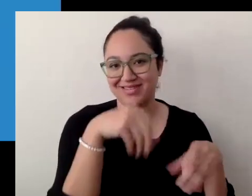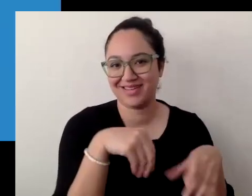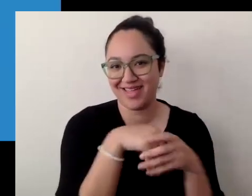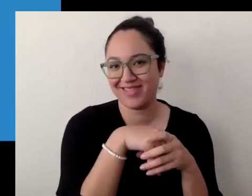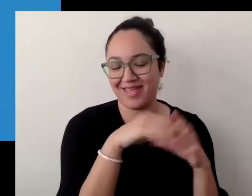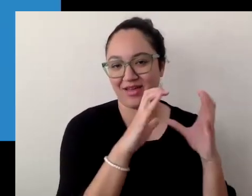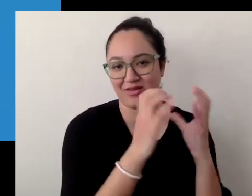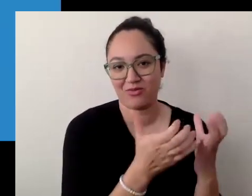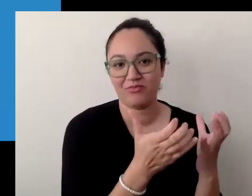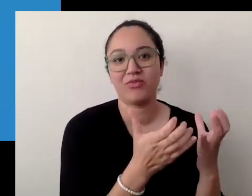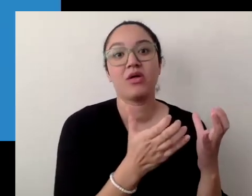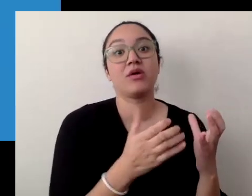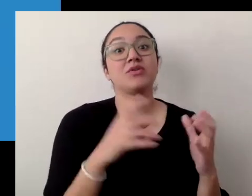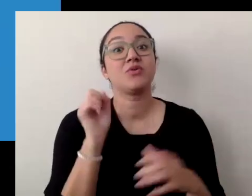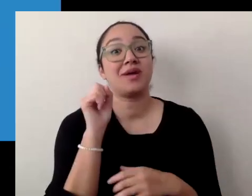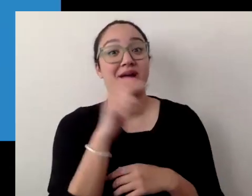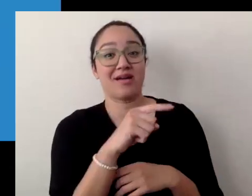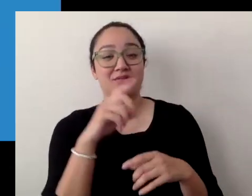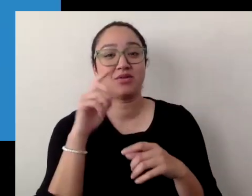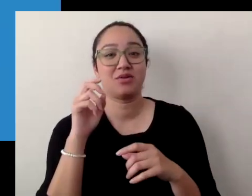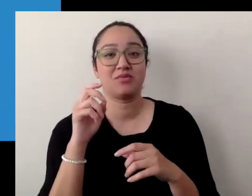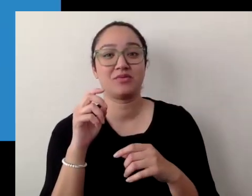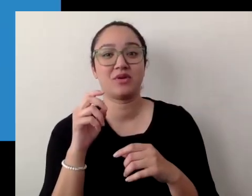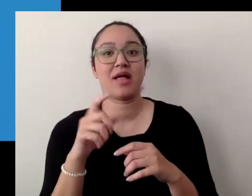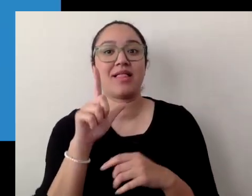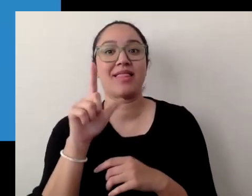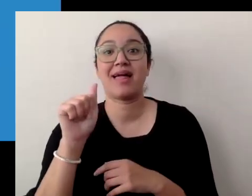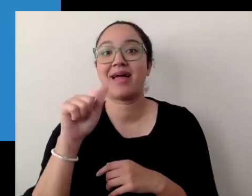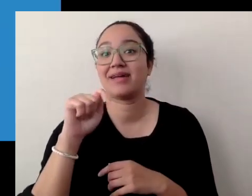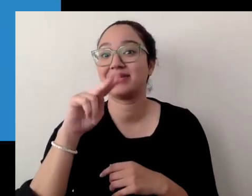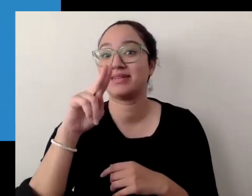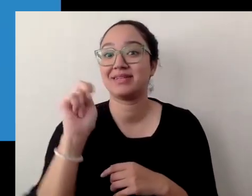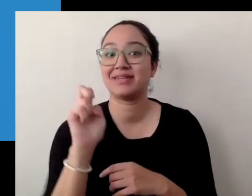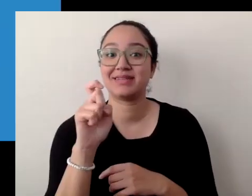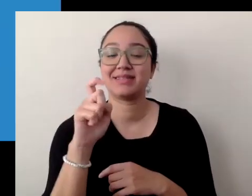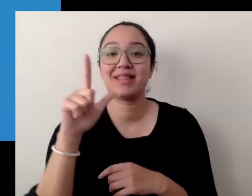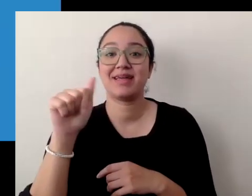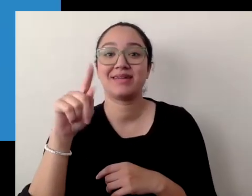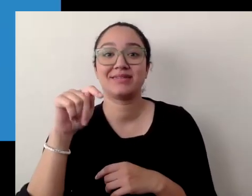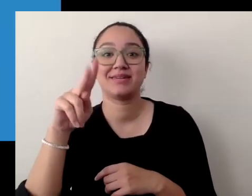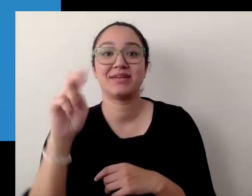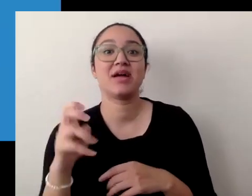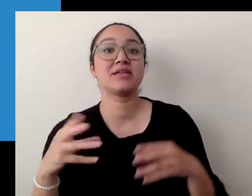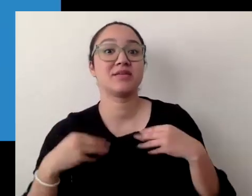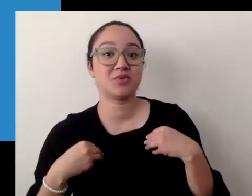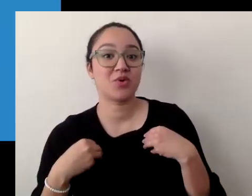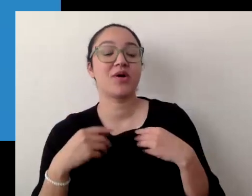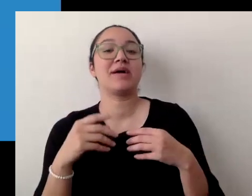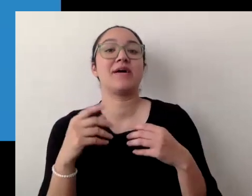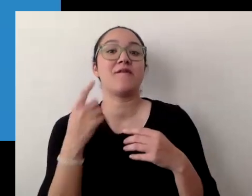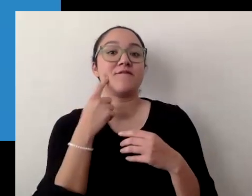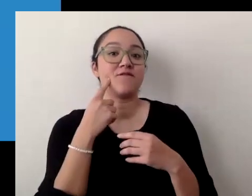When we ask the question, Latinx and Latine are acceptable synonyms for Latinos and Latinas